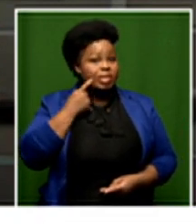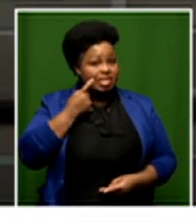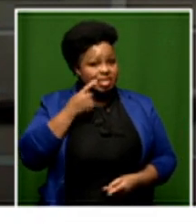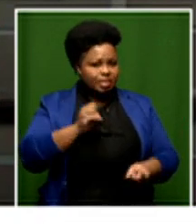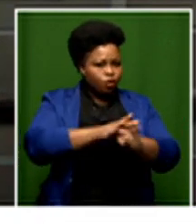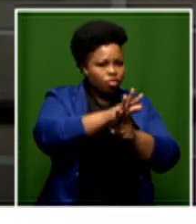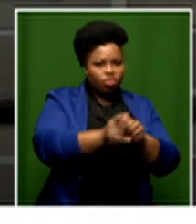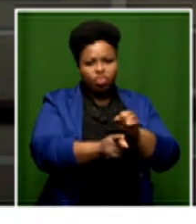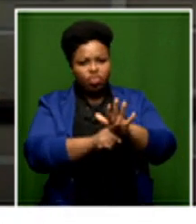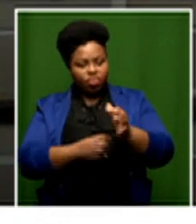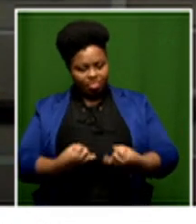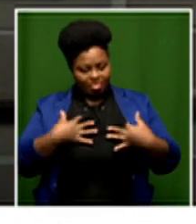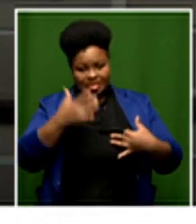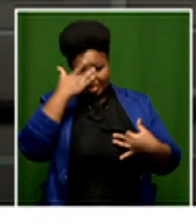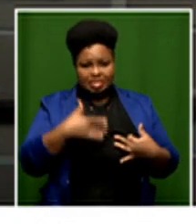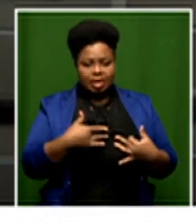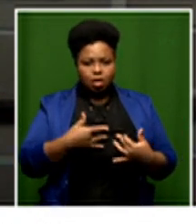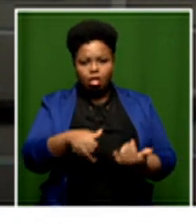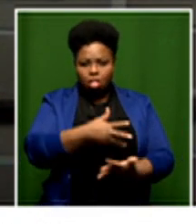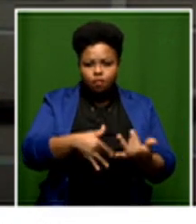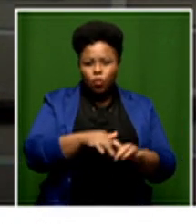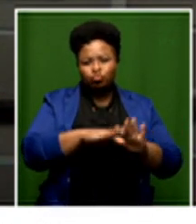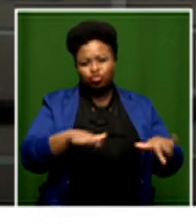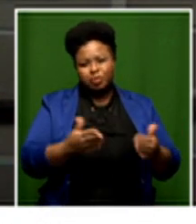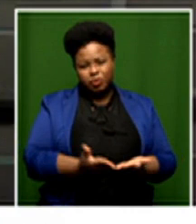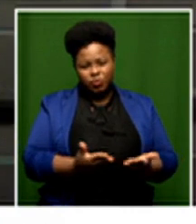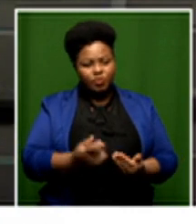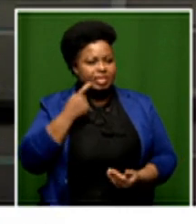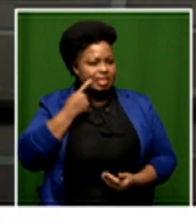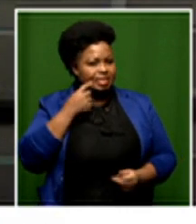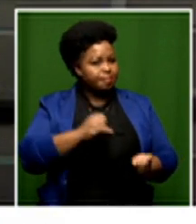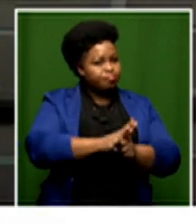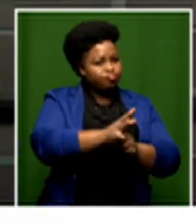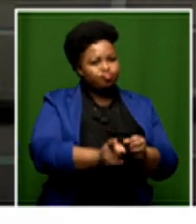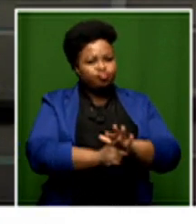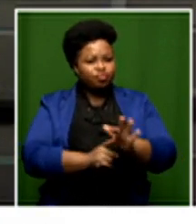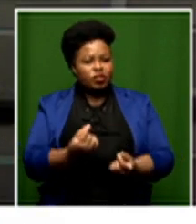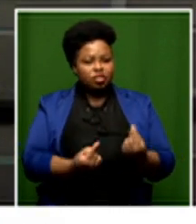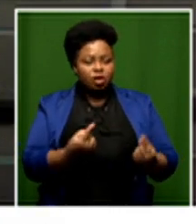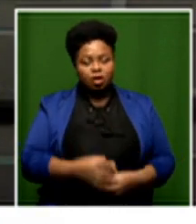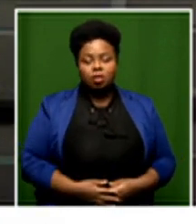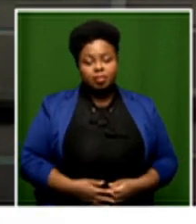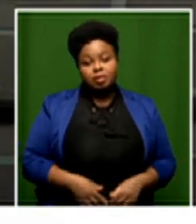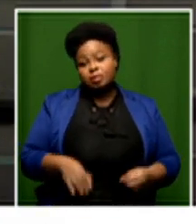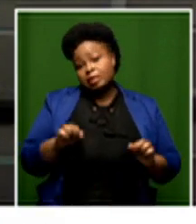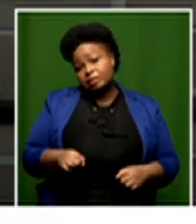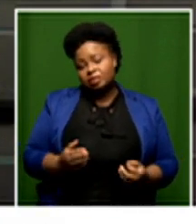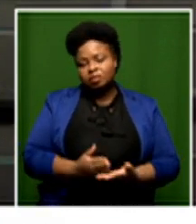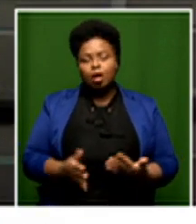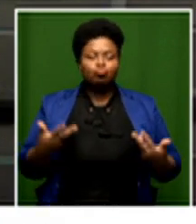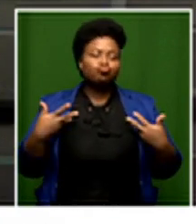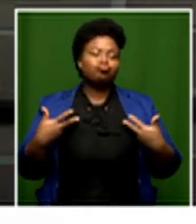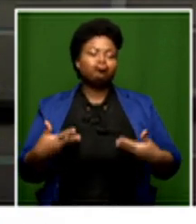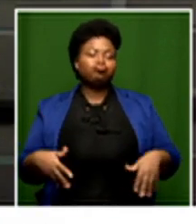lot through in the school children. Perhaps there's a relaxation slightly of people's